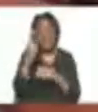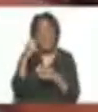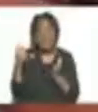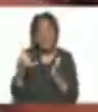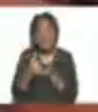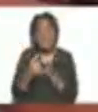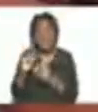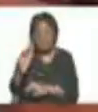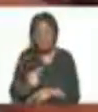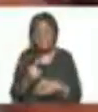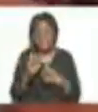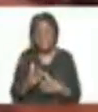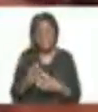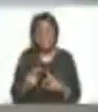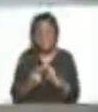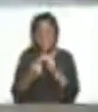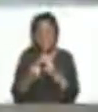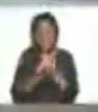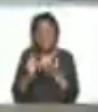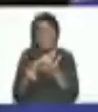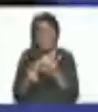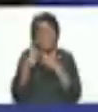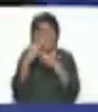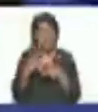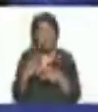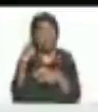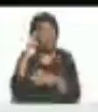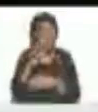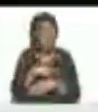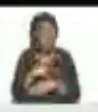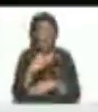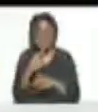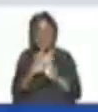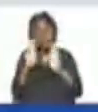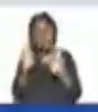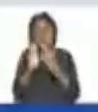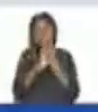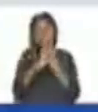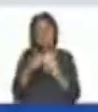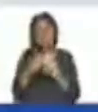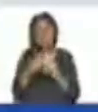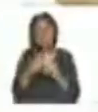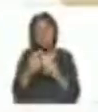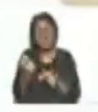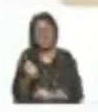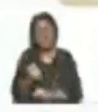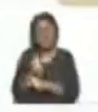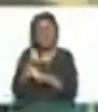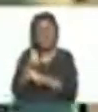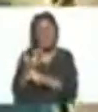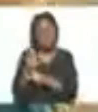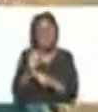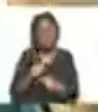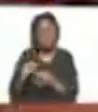Special Projects, Vaughn Roberts, assures, will open the door to bolster tourism nationwide. Job creation, he says, is